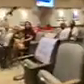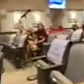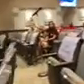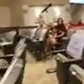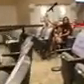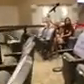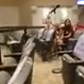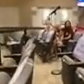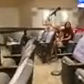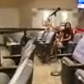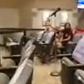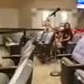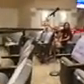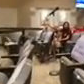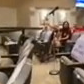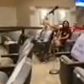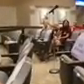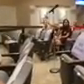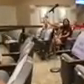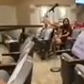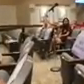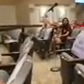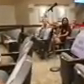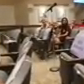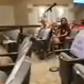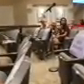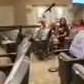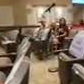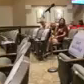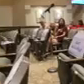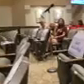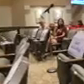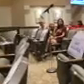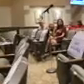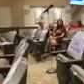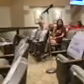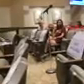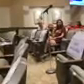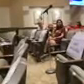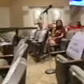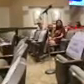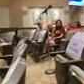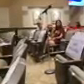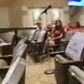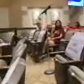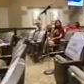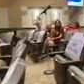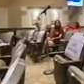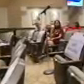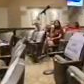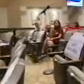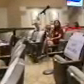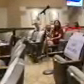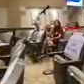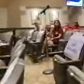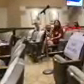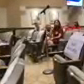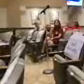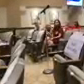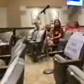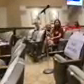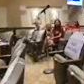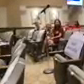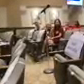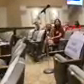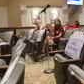follow the rules and she wants to follow orders, correct? My governor, DeSantis, He said that we don't need to